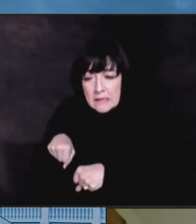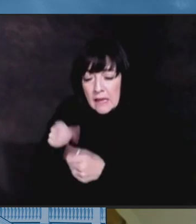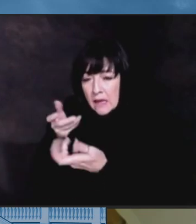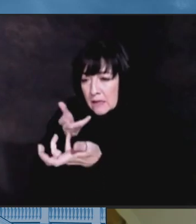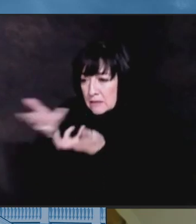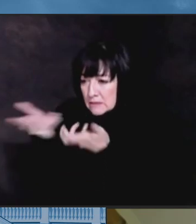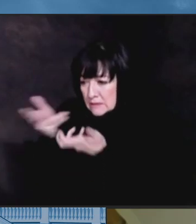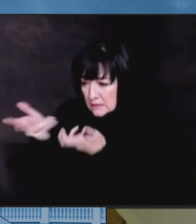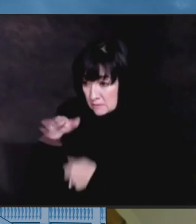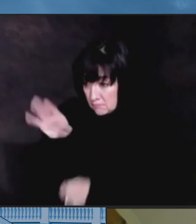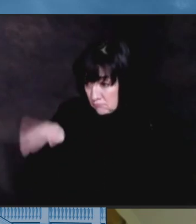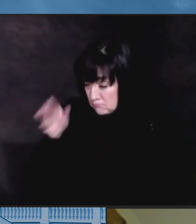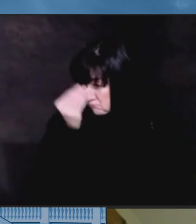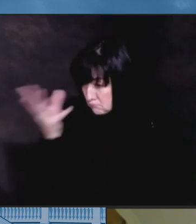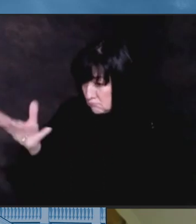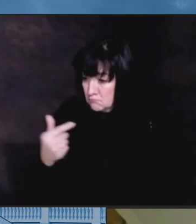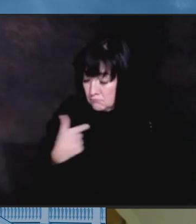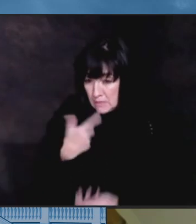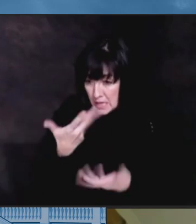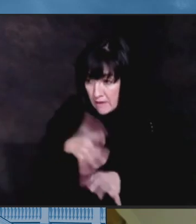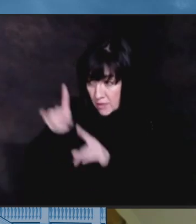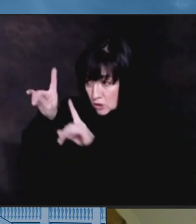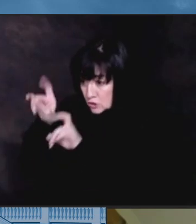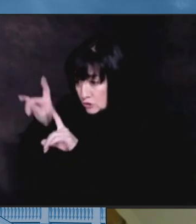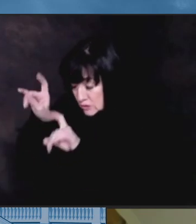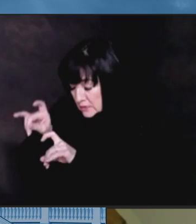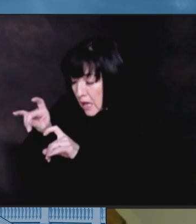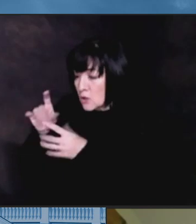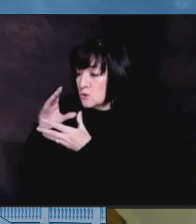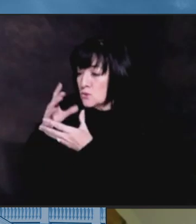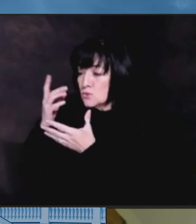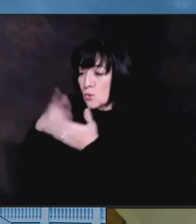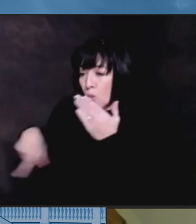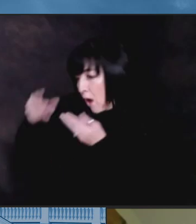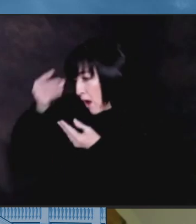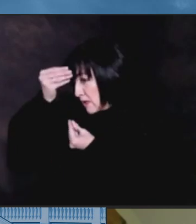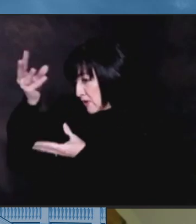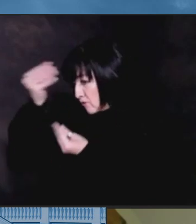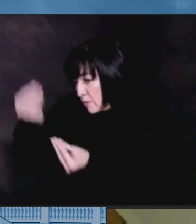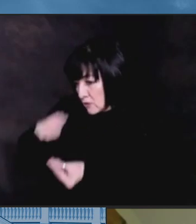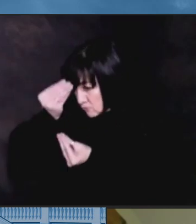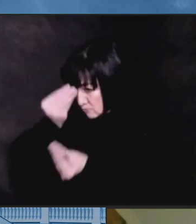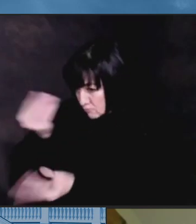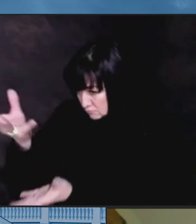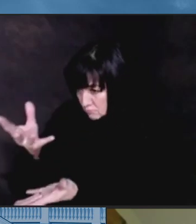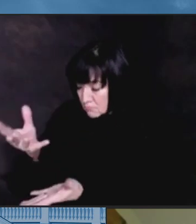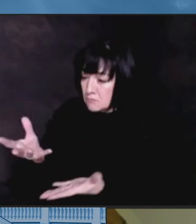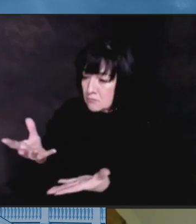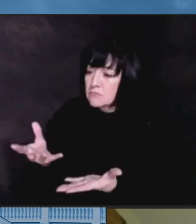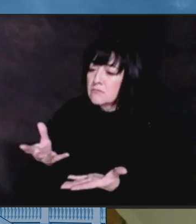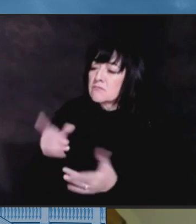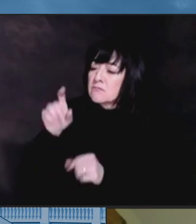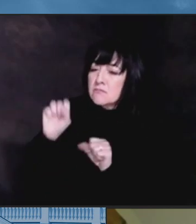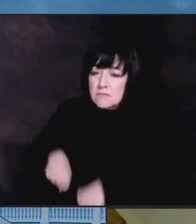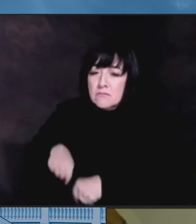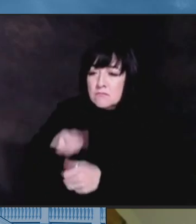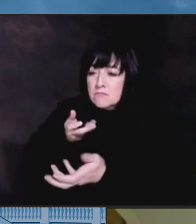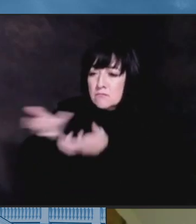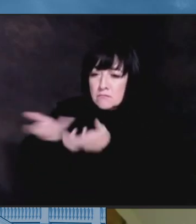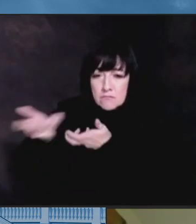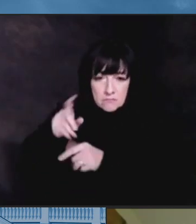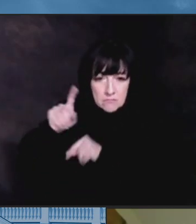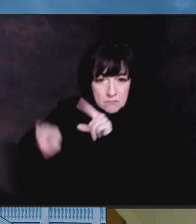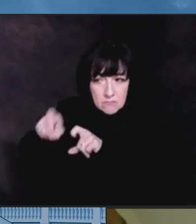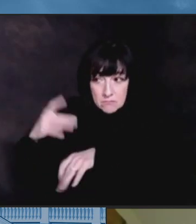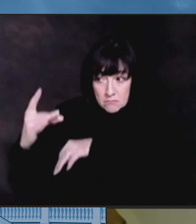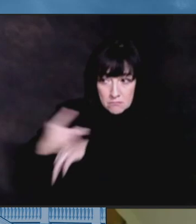days. That's not in place yet. We expect for that to be in place early next week. And additionally, we're